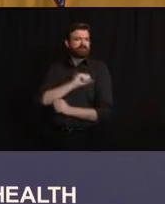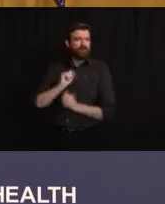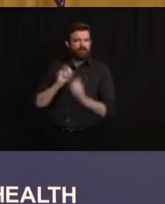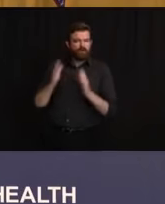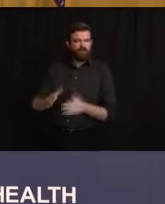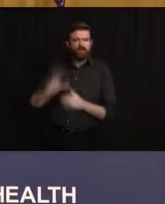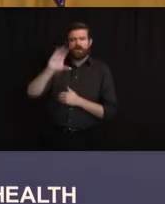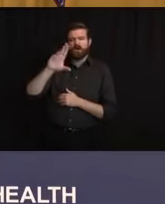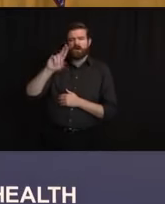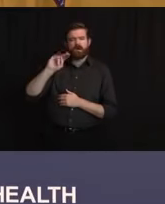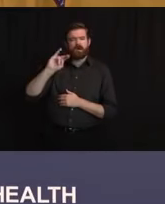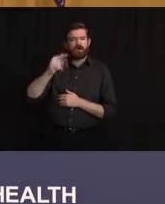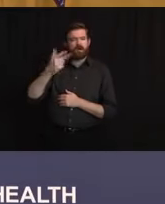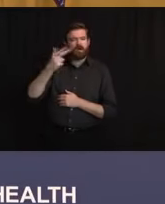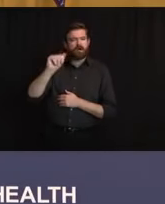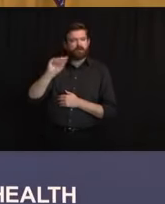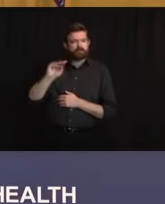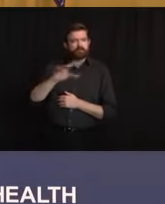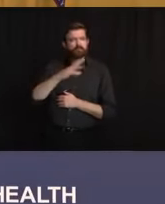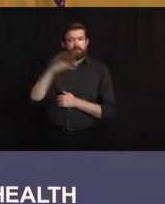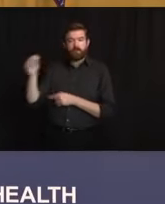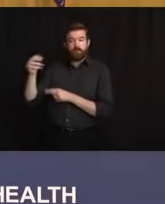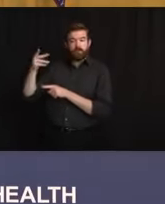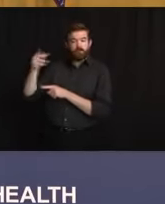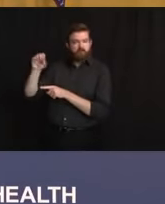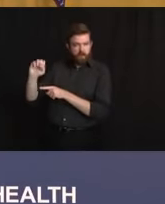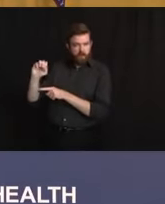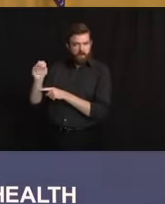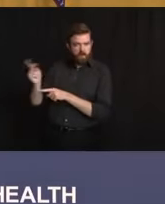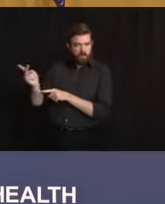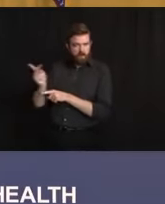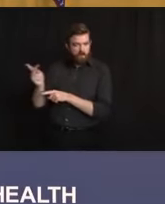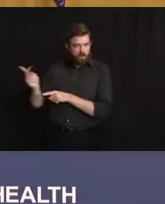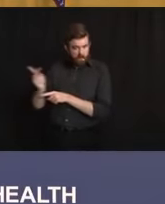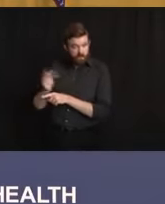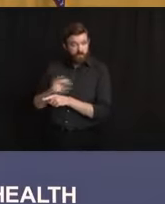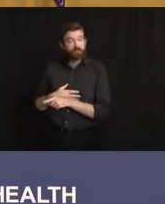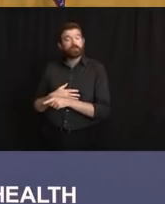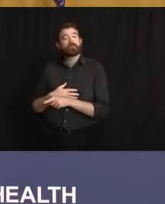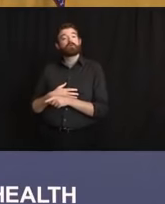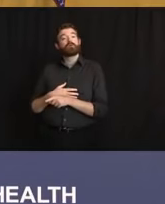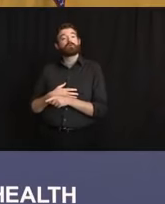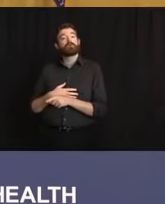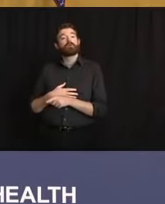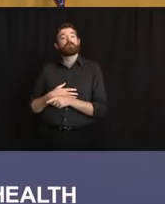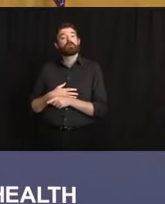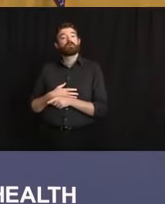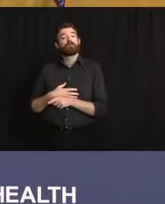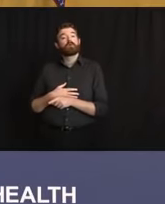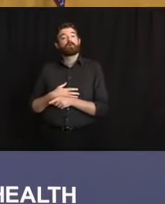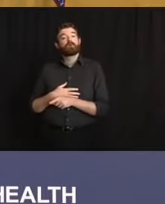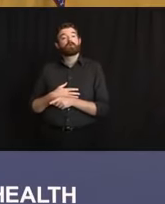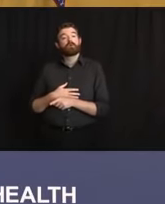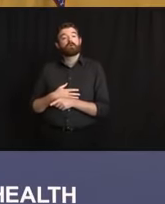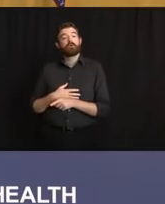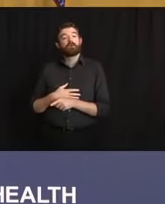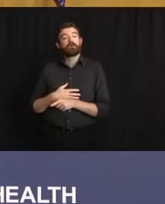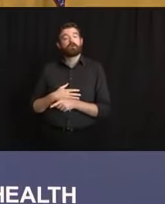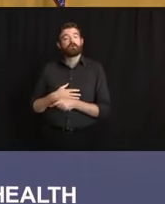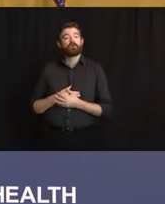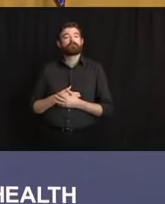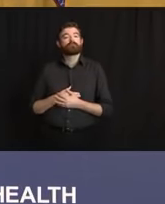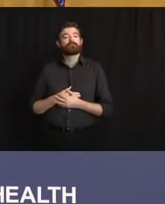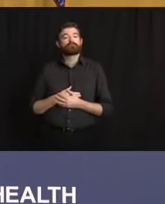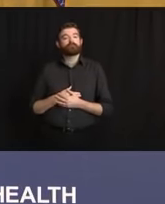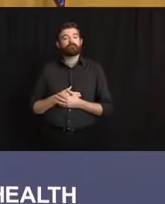great leaders, period, but also on the question of following up on the Criminal Sentencing and Disposition Commission's recommendations,